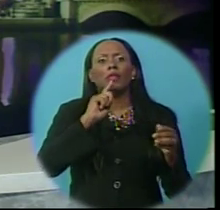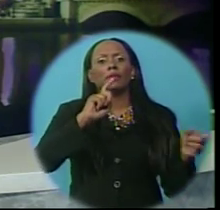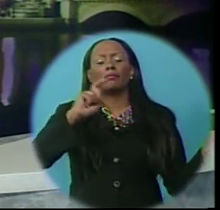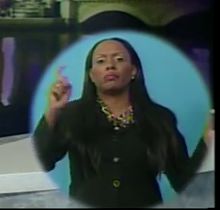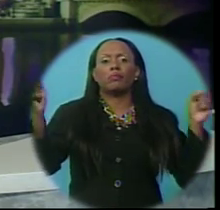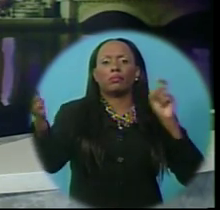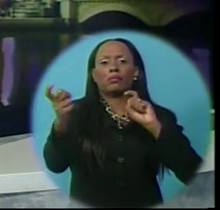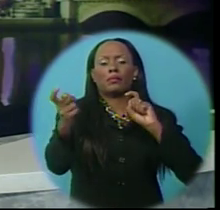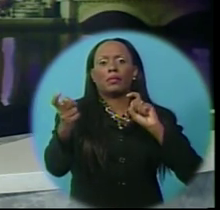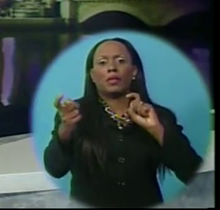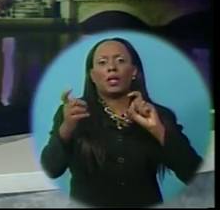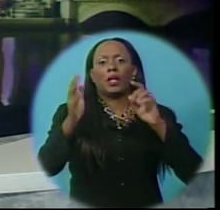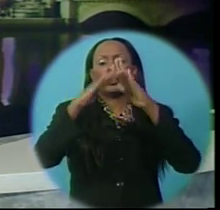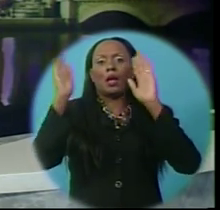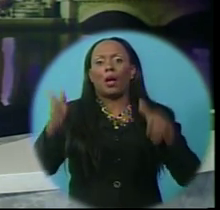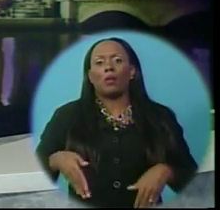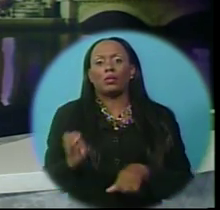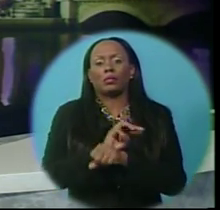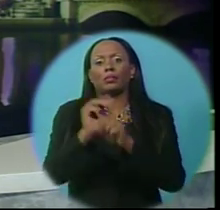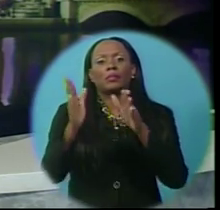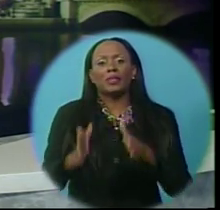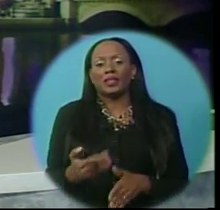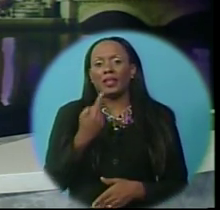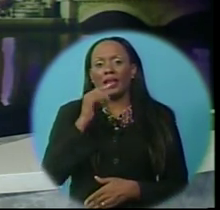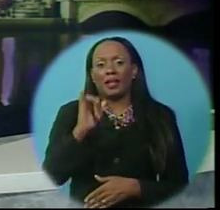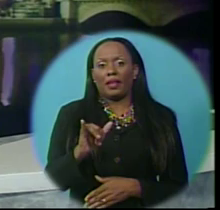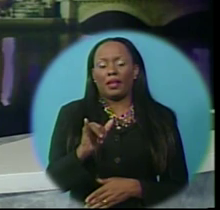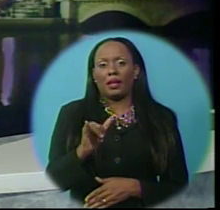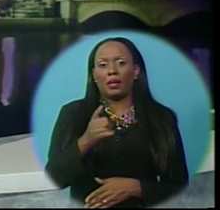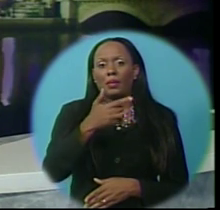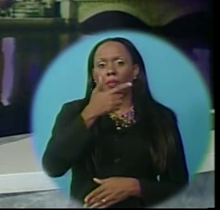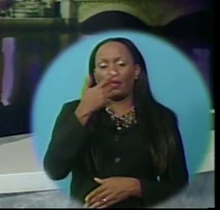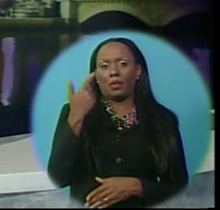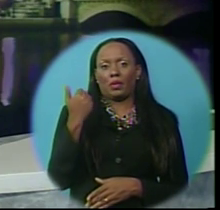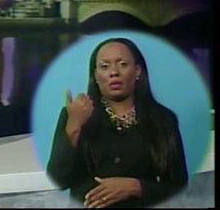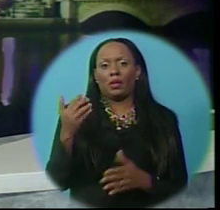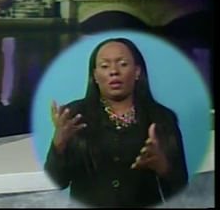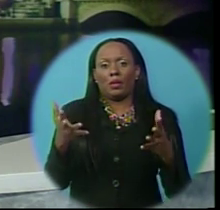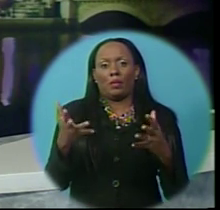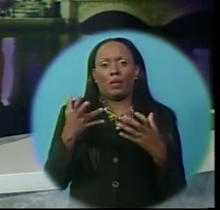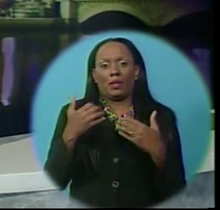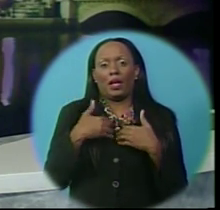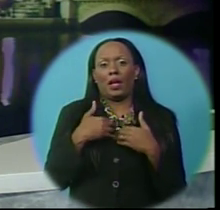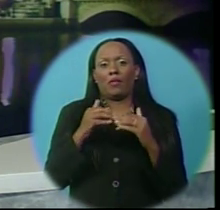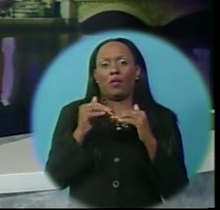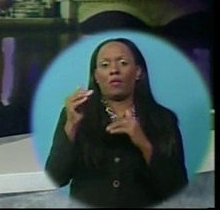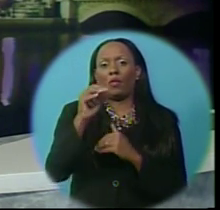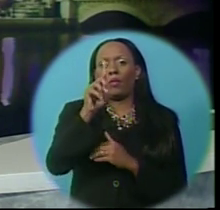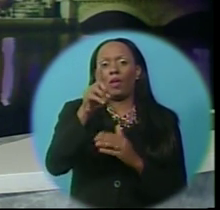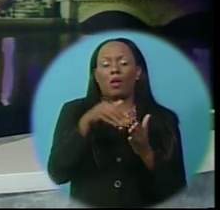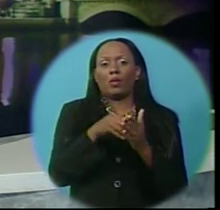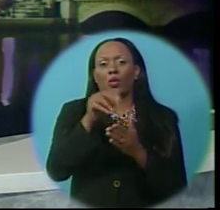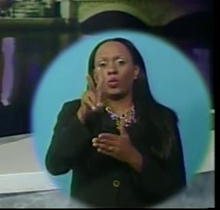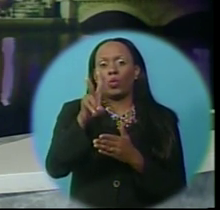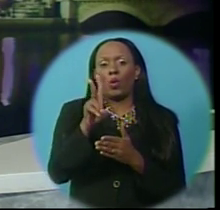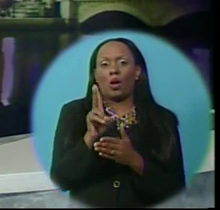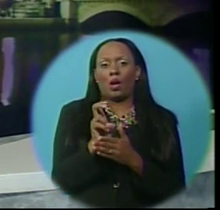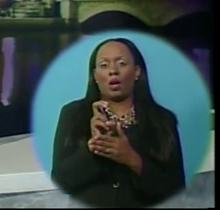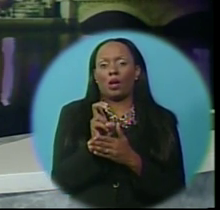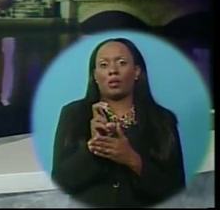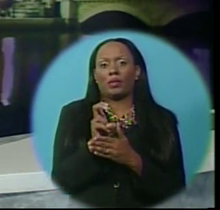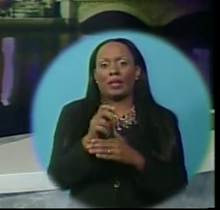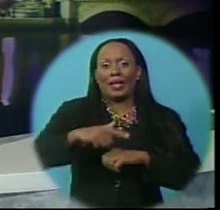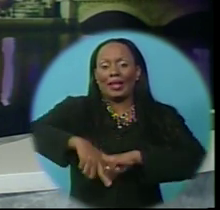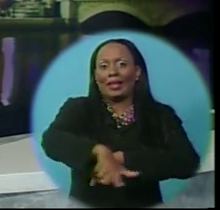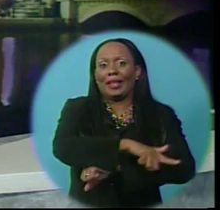this suggestion from Housing Minister Dennis Kelman, as he piloted a resolution to vest just over 1,200 square meters of land in